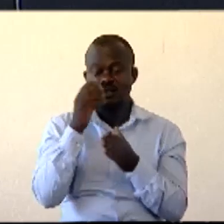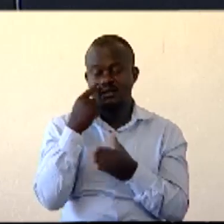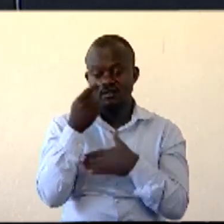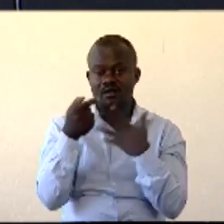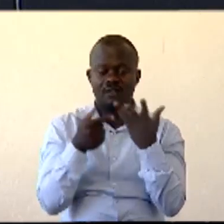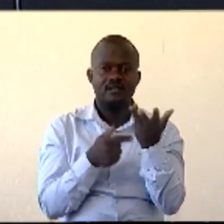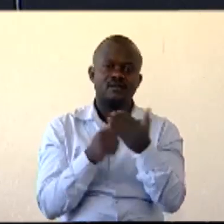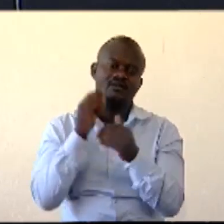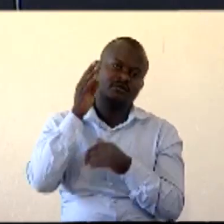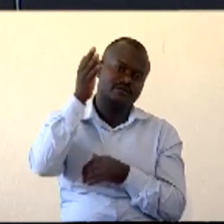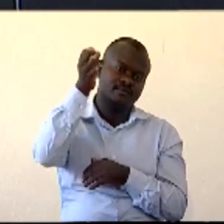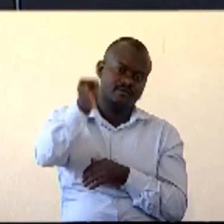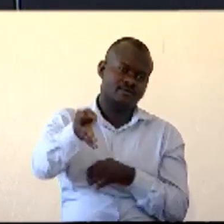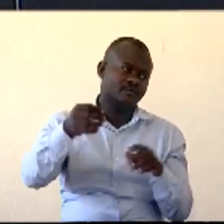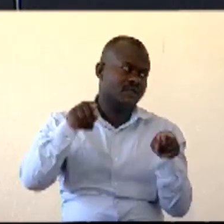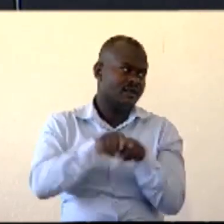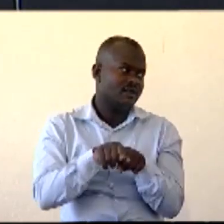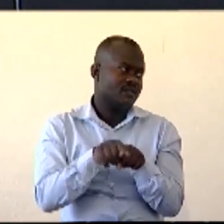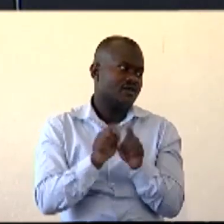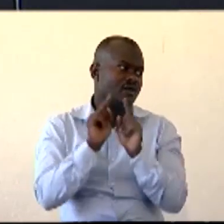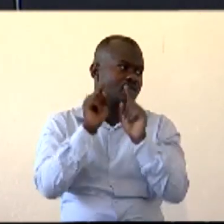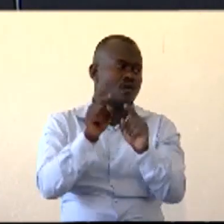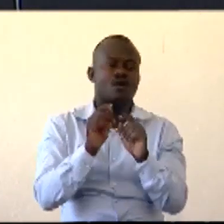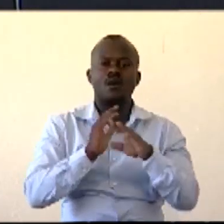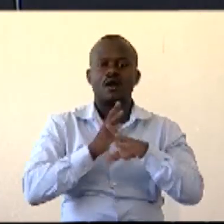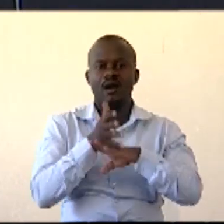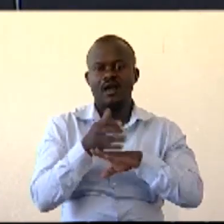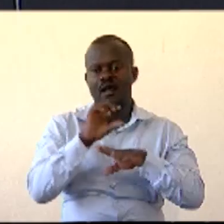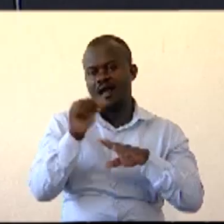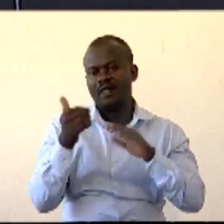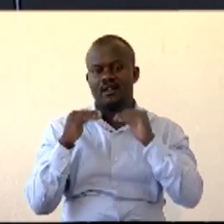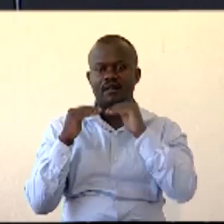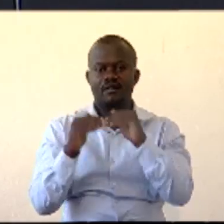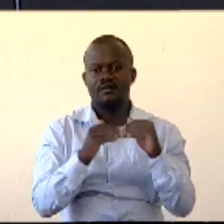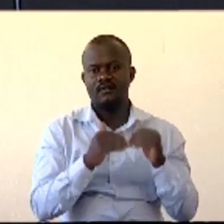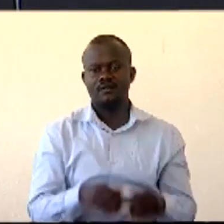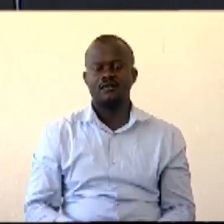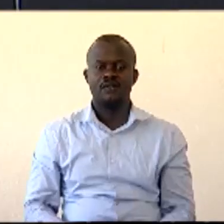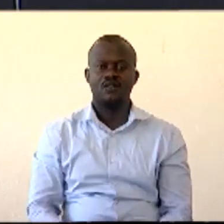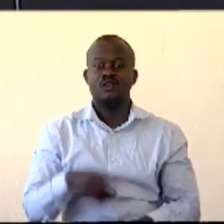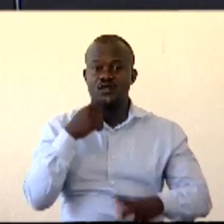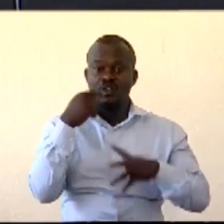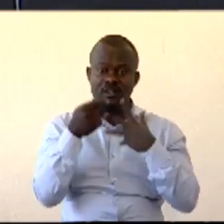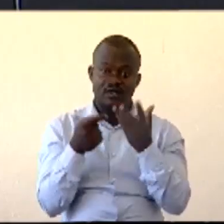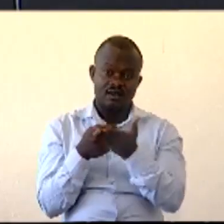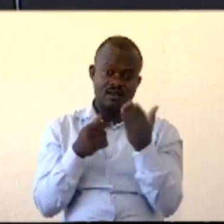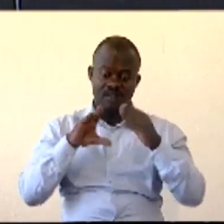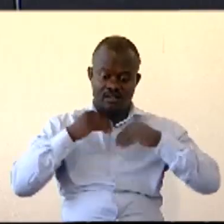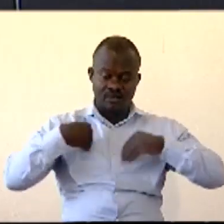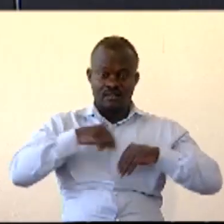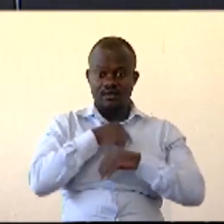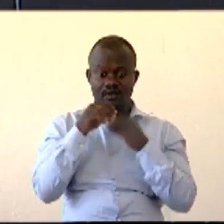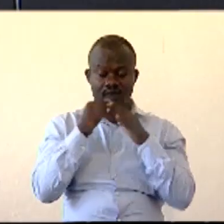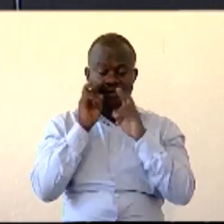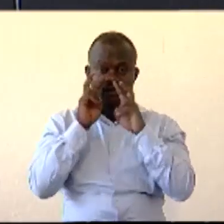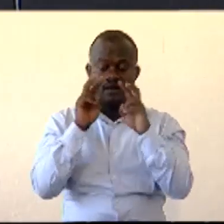later on as you go higher in other levels. So here, let us look at the screen